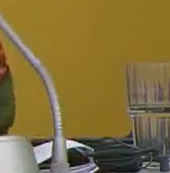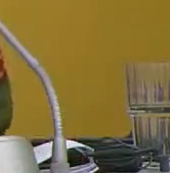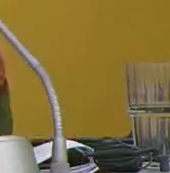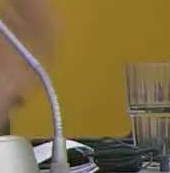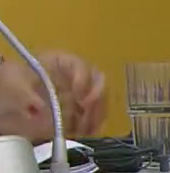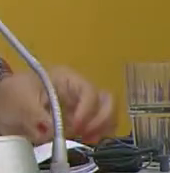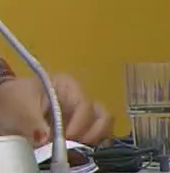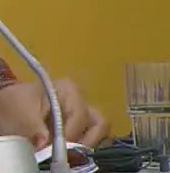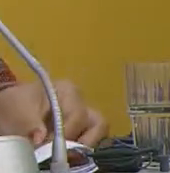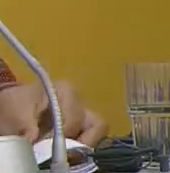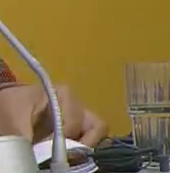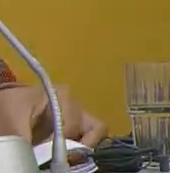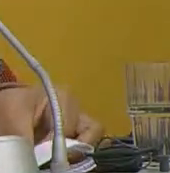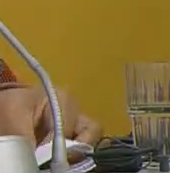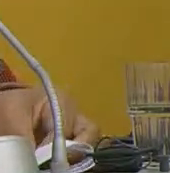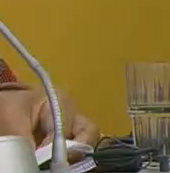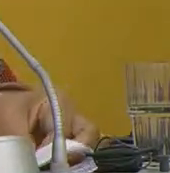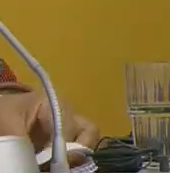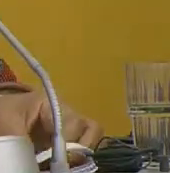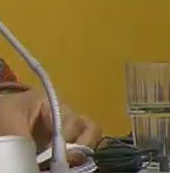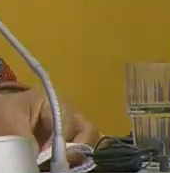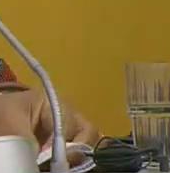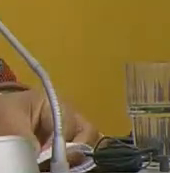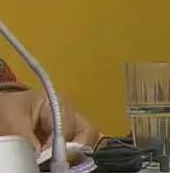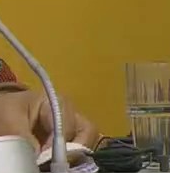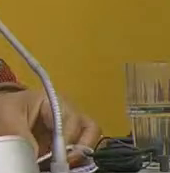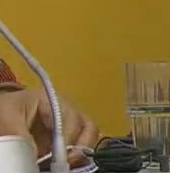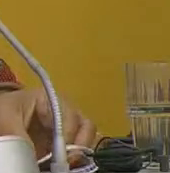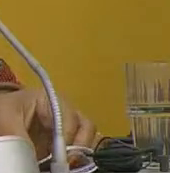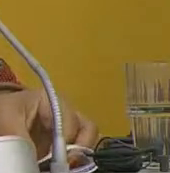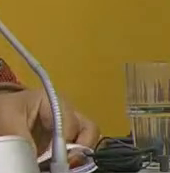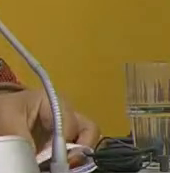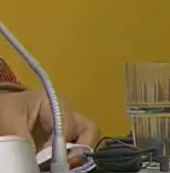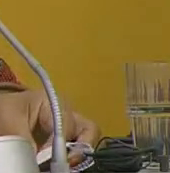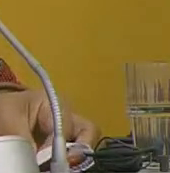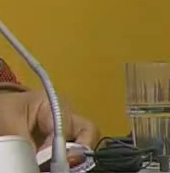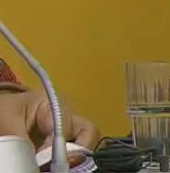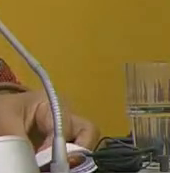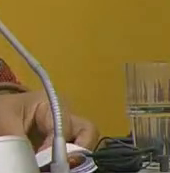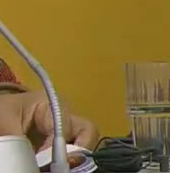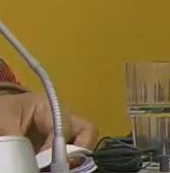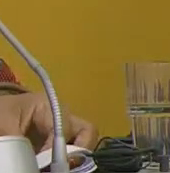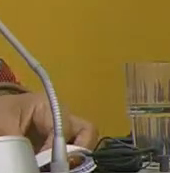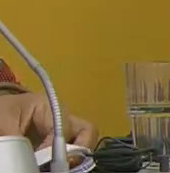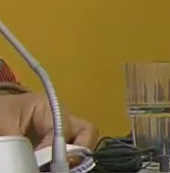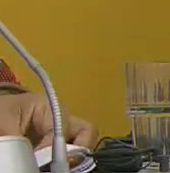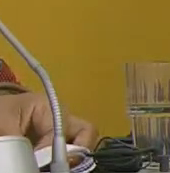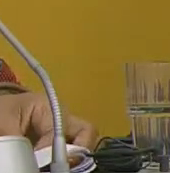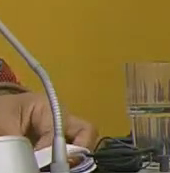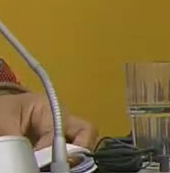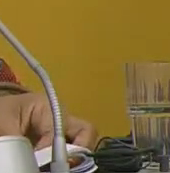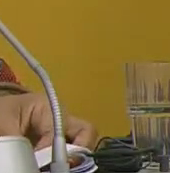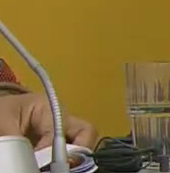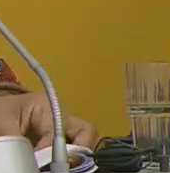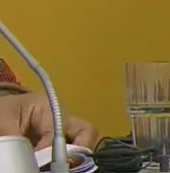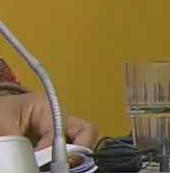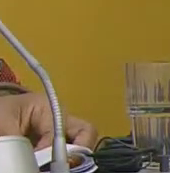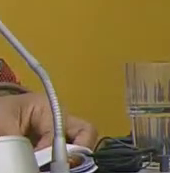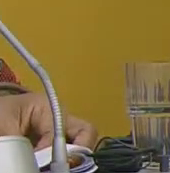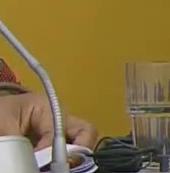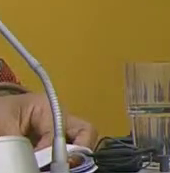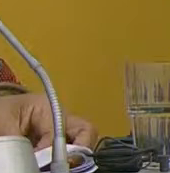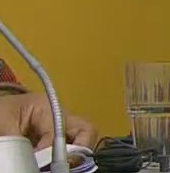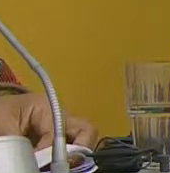irresponsible. But the bottom line... Question, Honorable Hlengwa, what is your question? Thank you, Madam